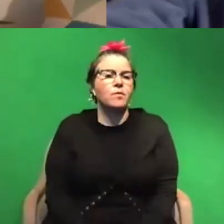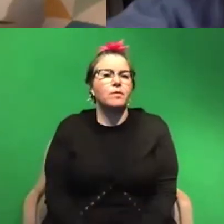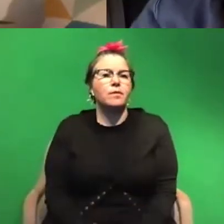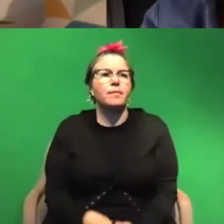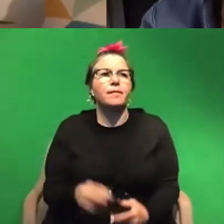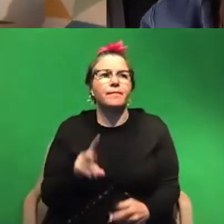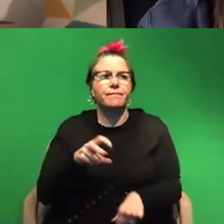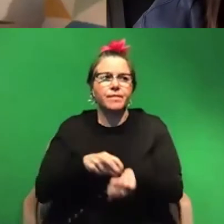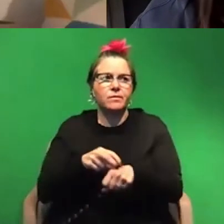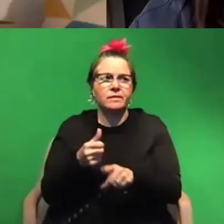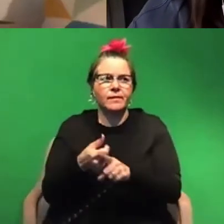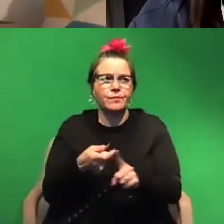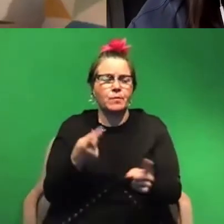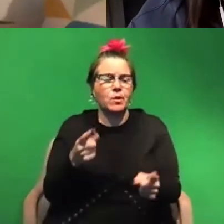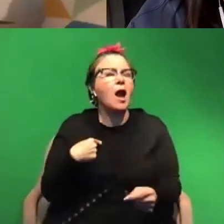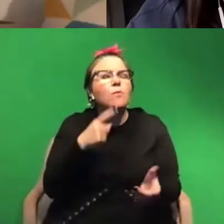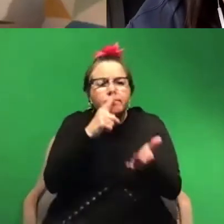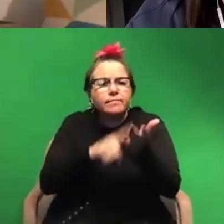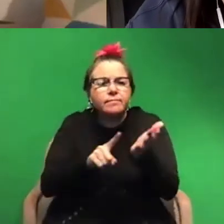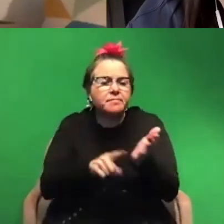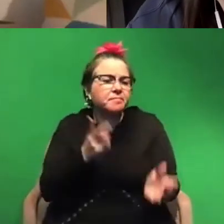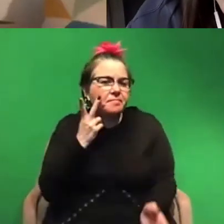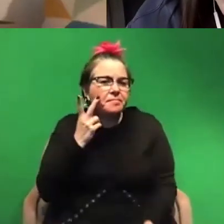from. So I'm going to look this up after.